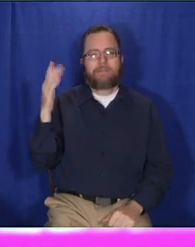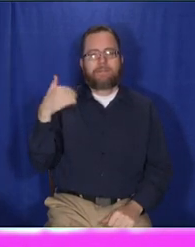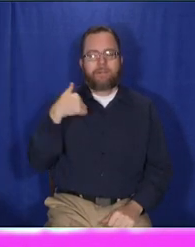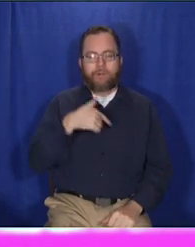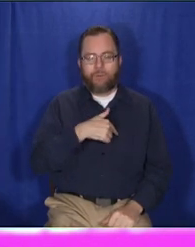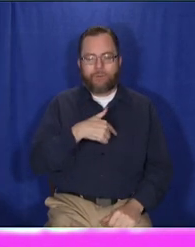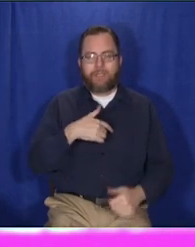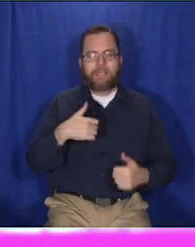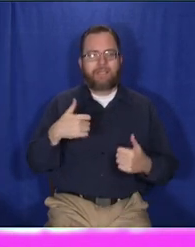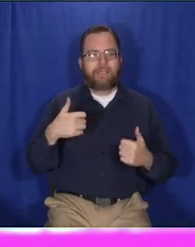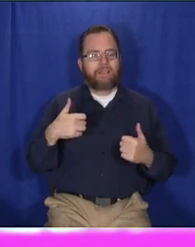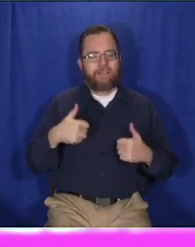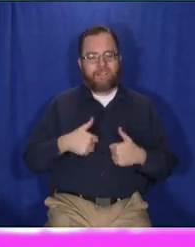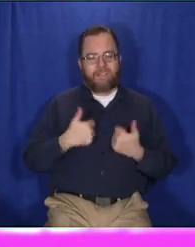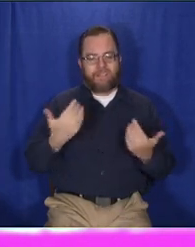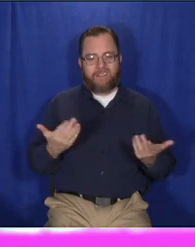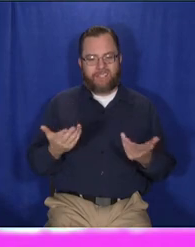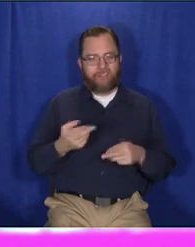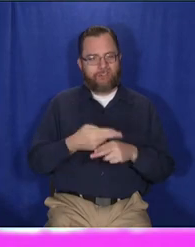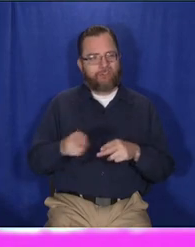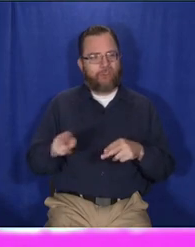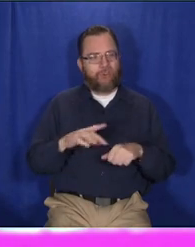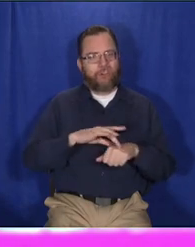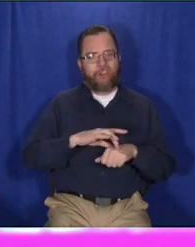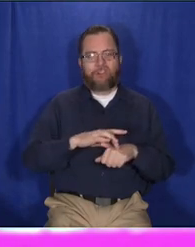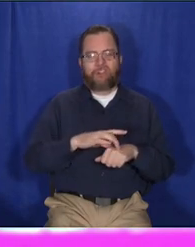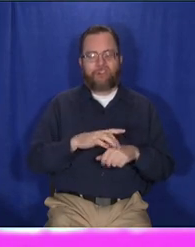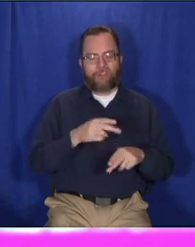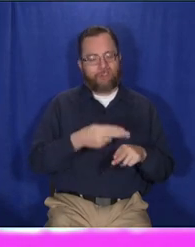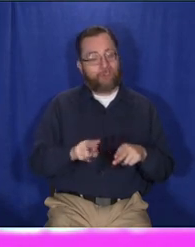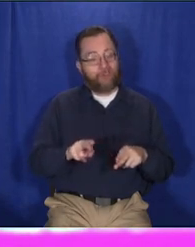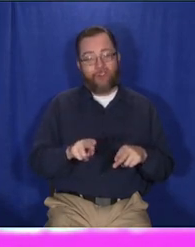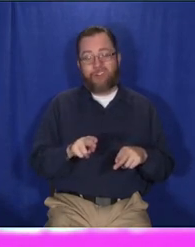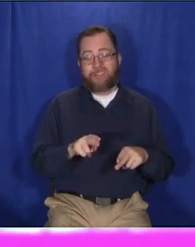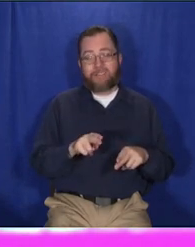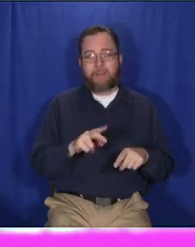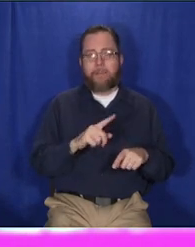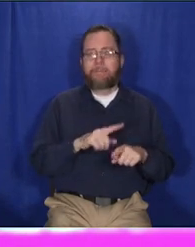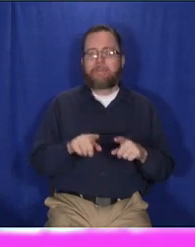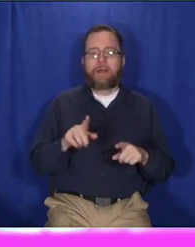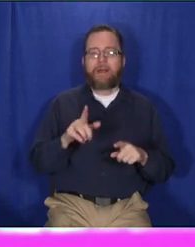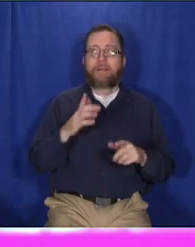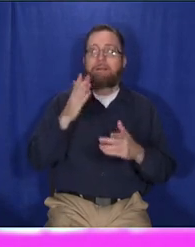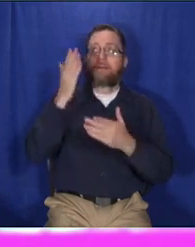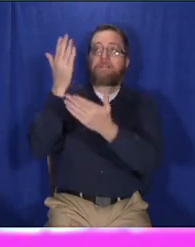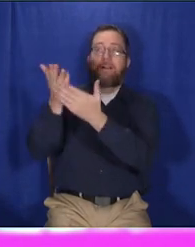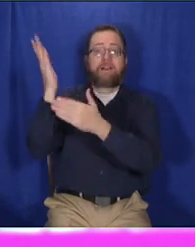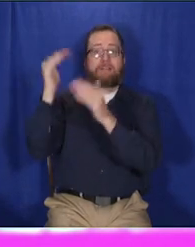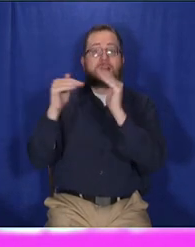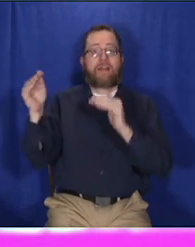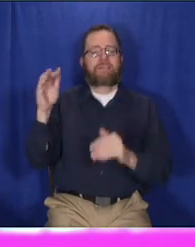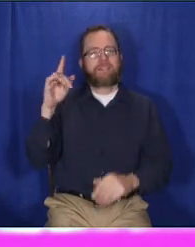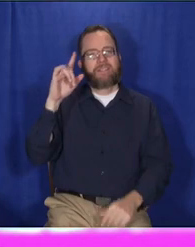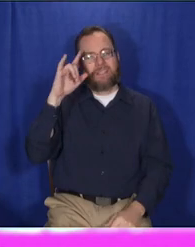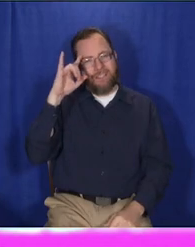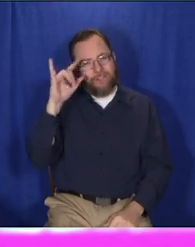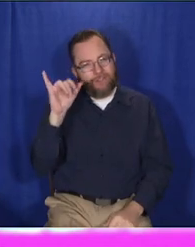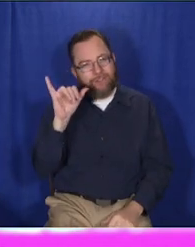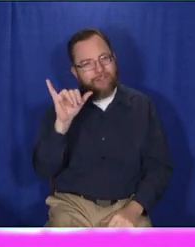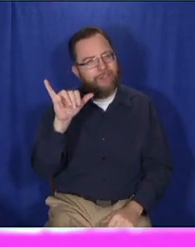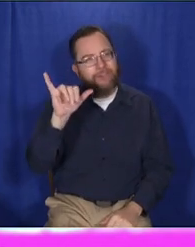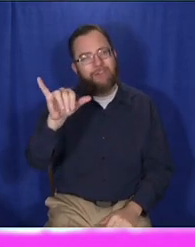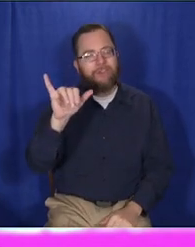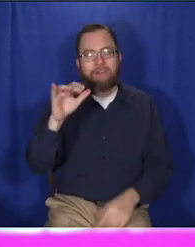for a blip on the radar in this life, and then we spend eternity enjoying all of this eternal